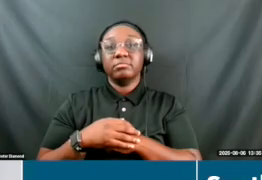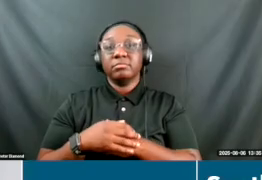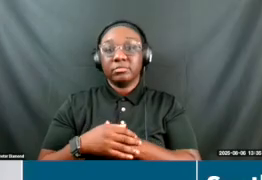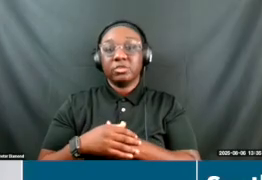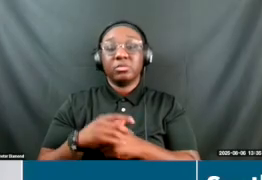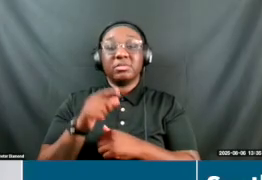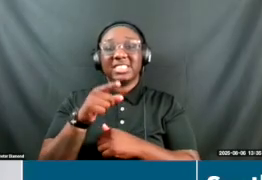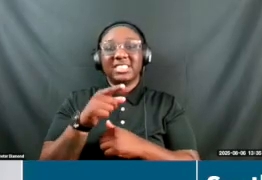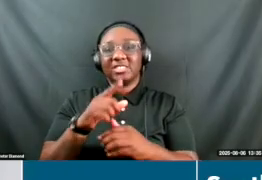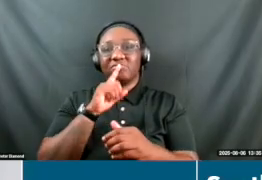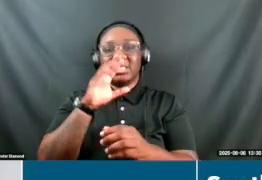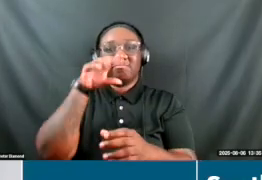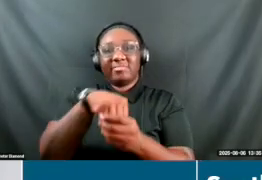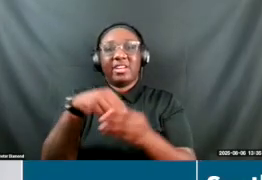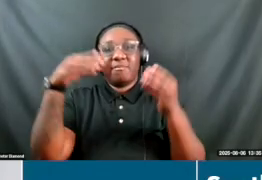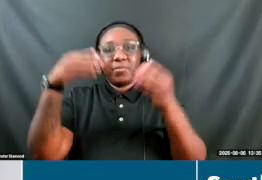it the most.